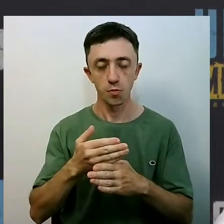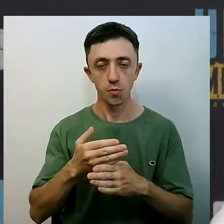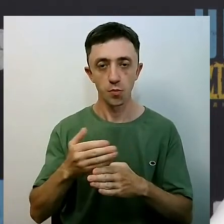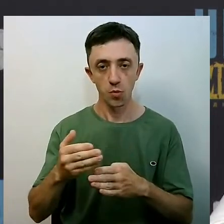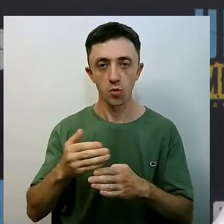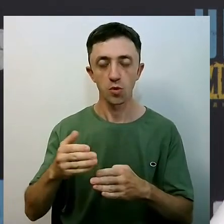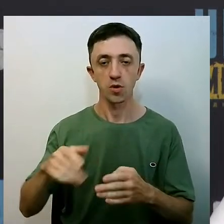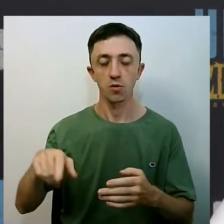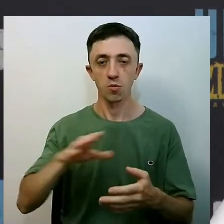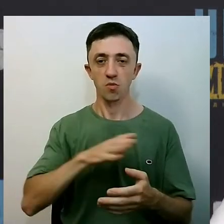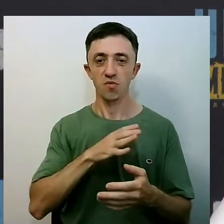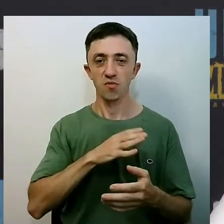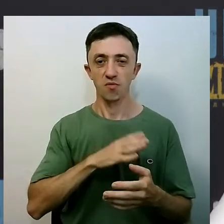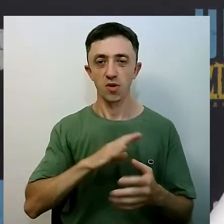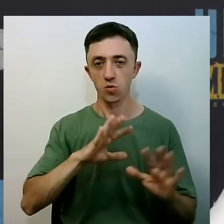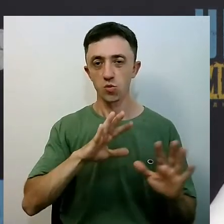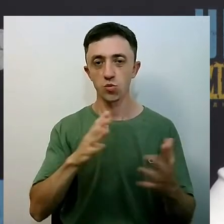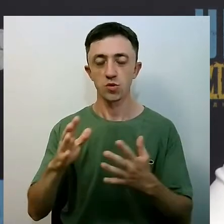everyone.